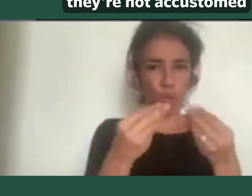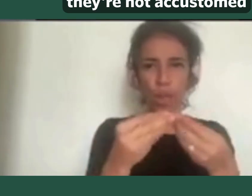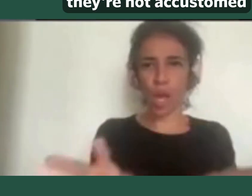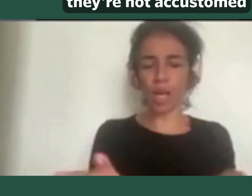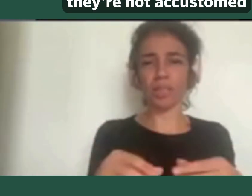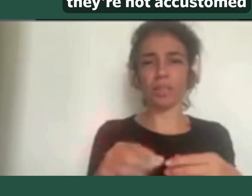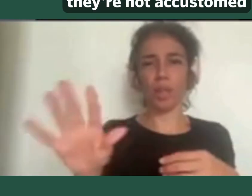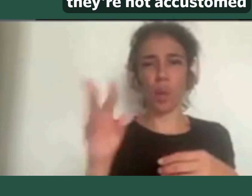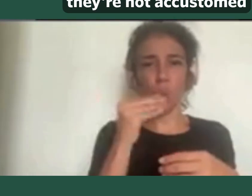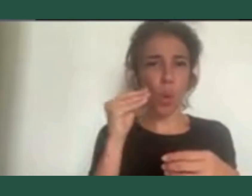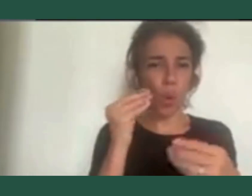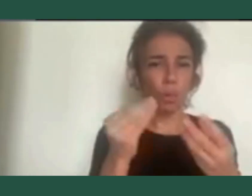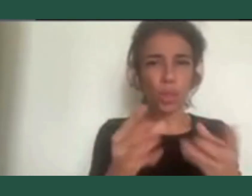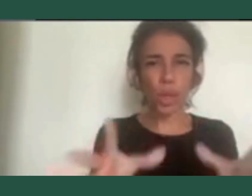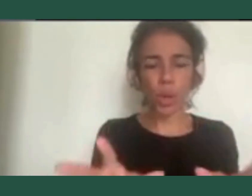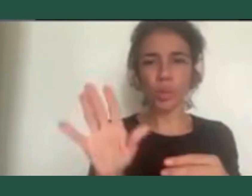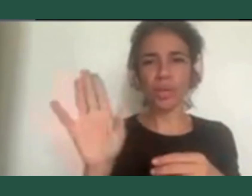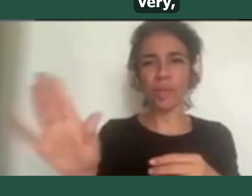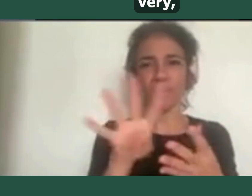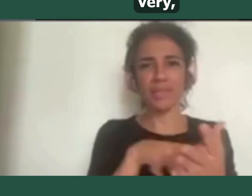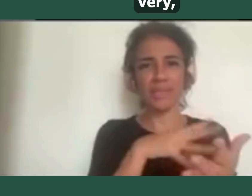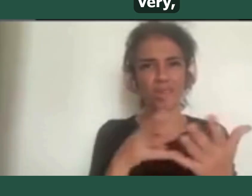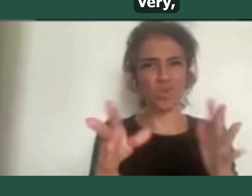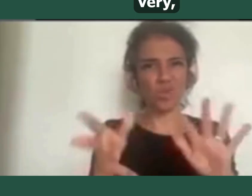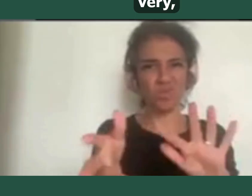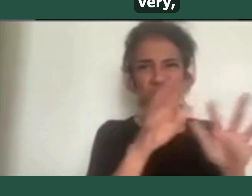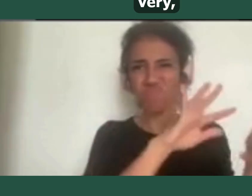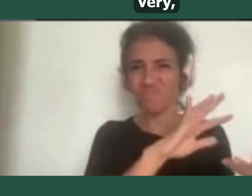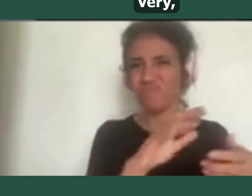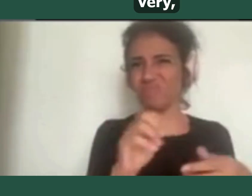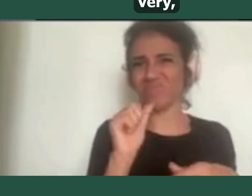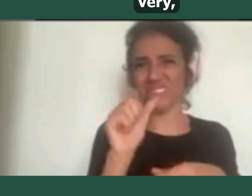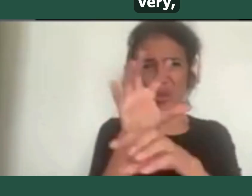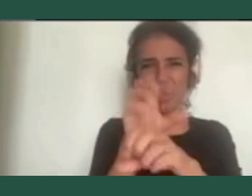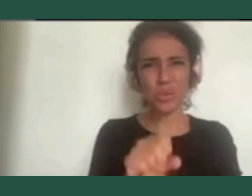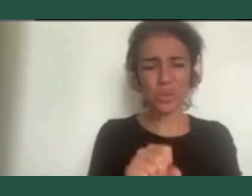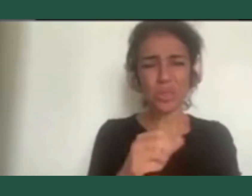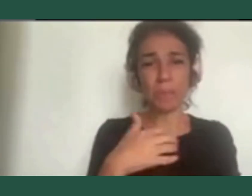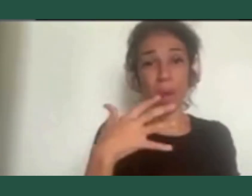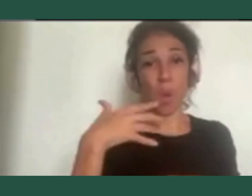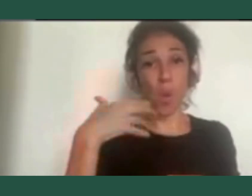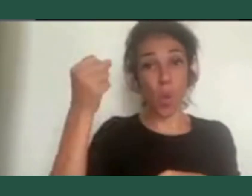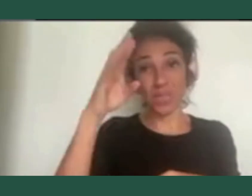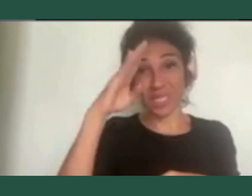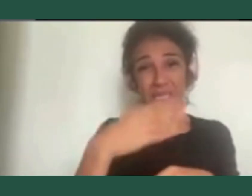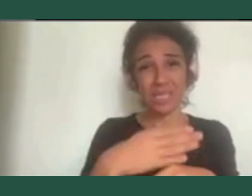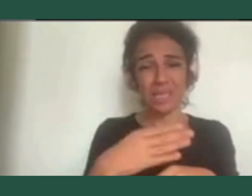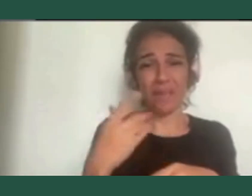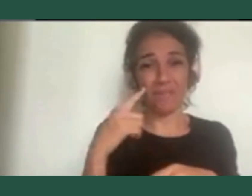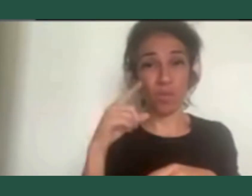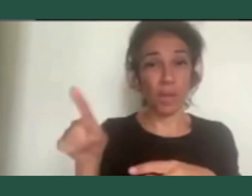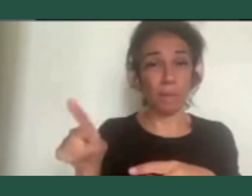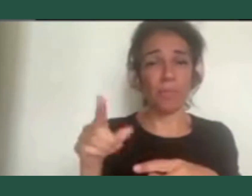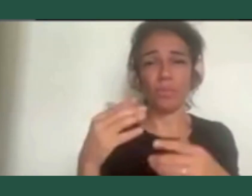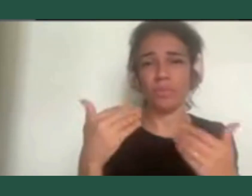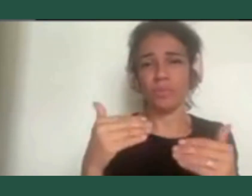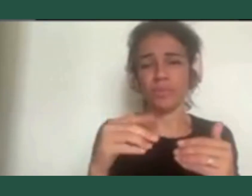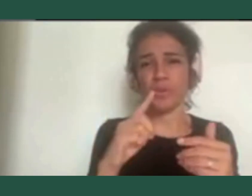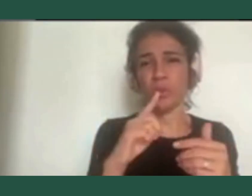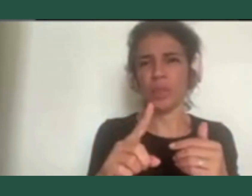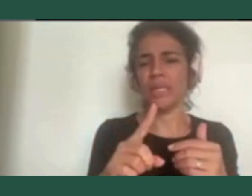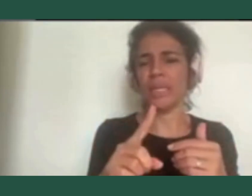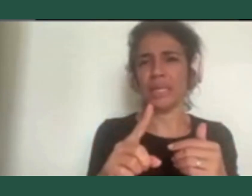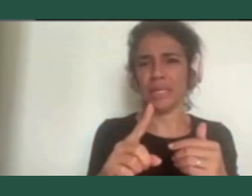there's a routine that they're not accustomed to at all. And so my oldest son, this was very, very difficult on how to